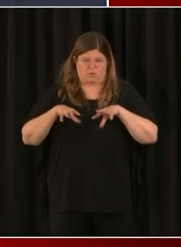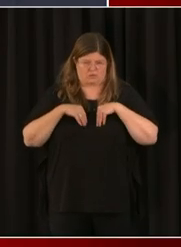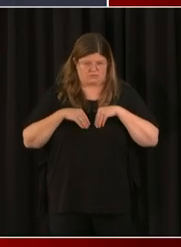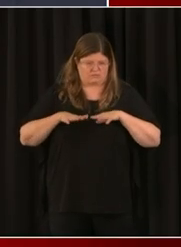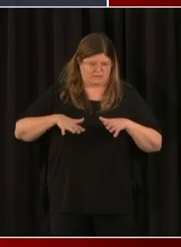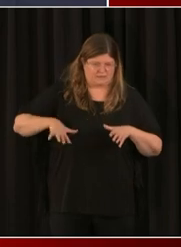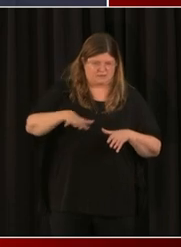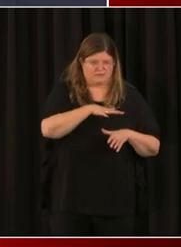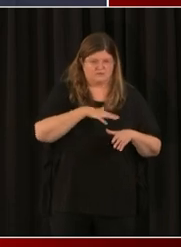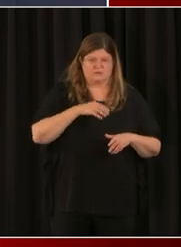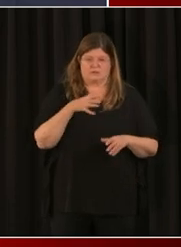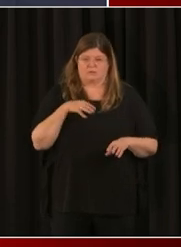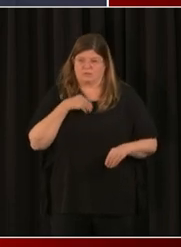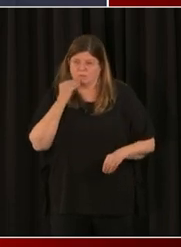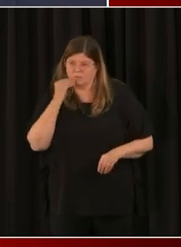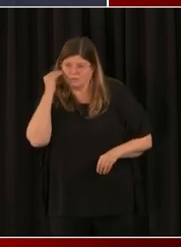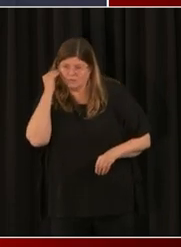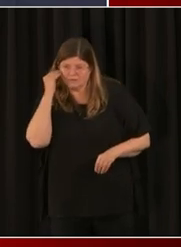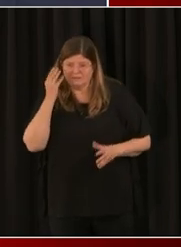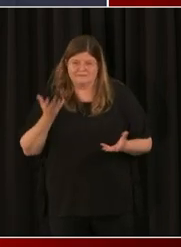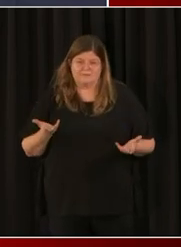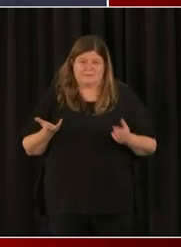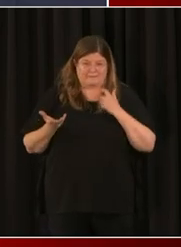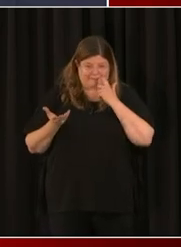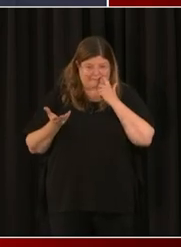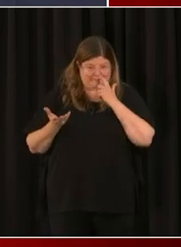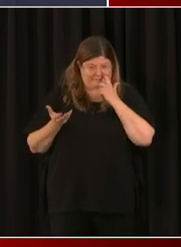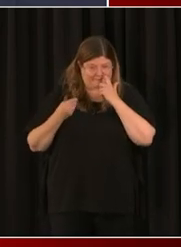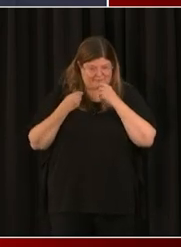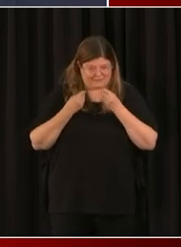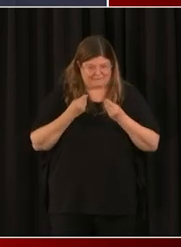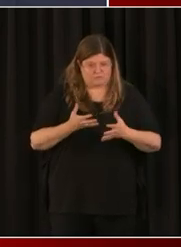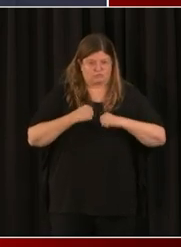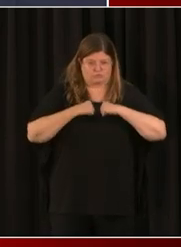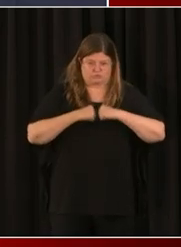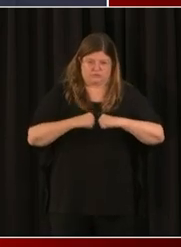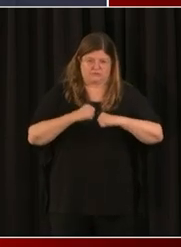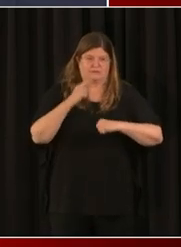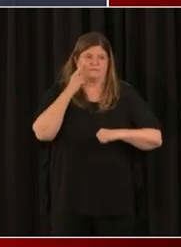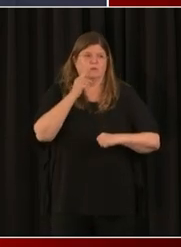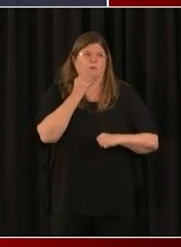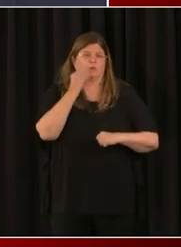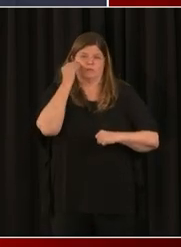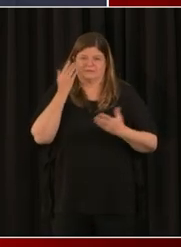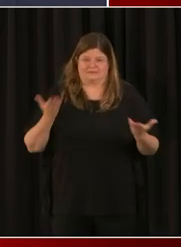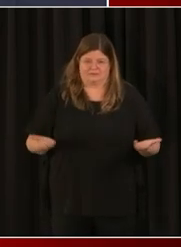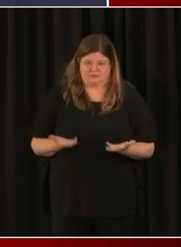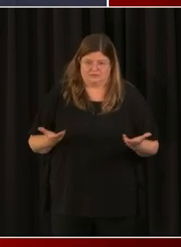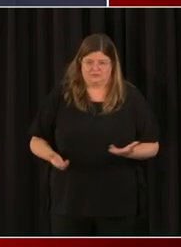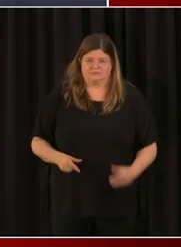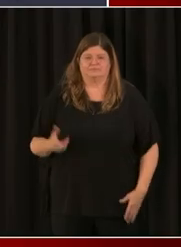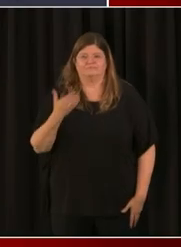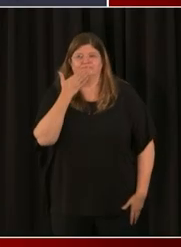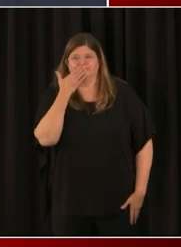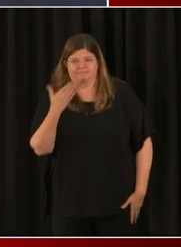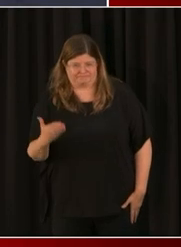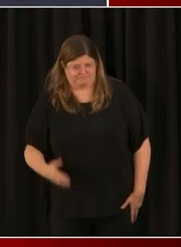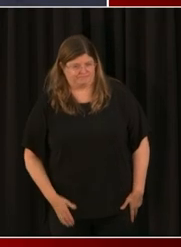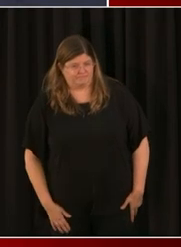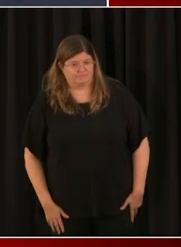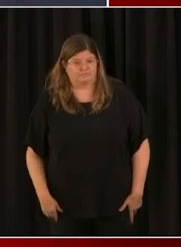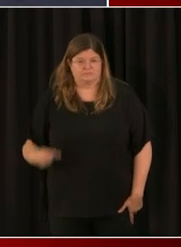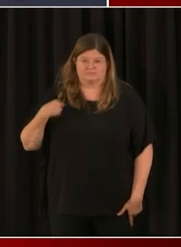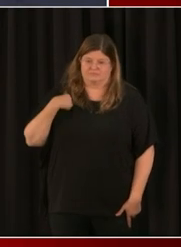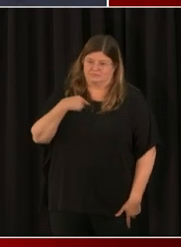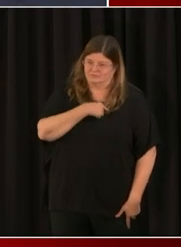property, might own homes here, as far as providing security for their homes here. Thank you, Mark, for the question. We do